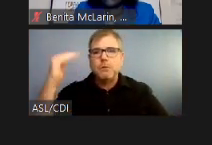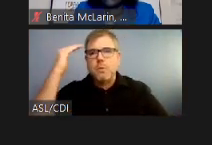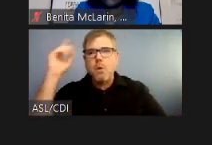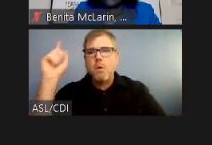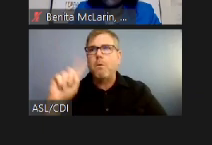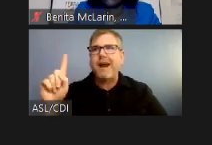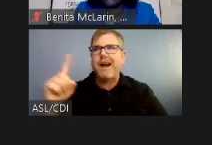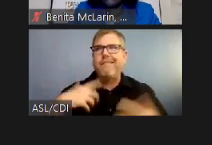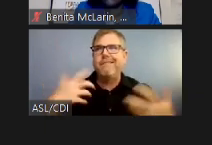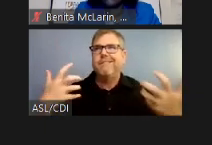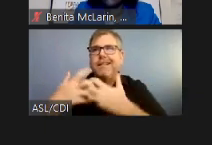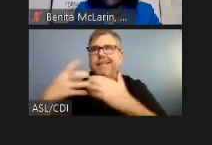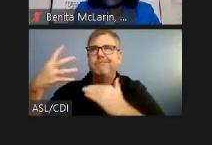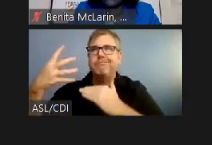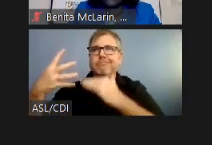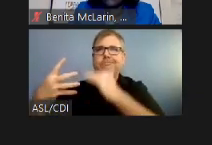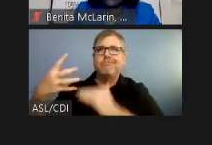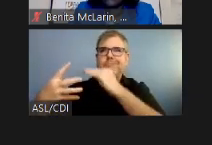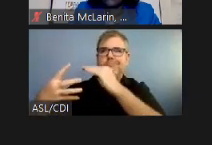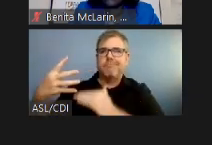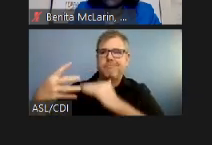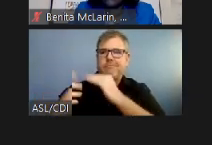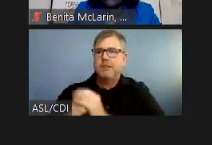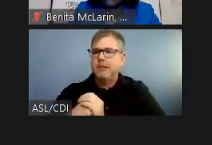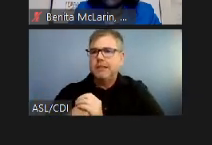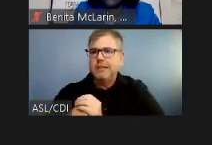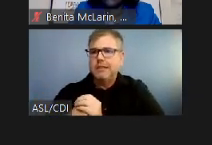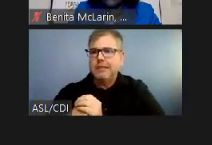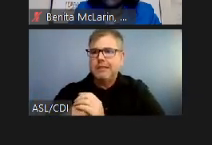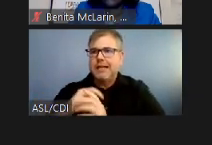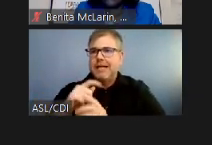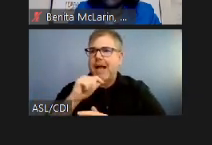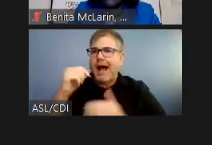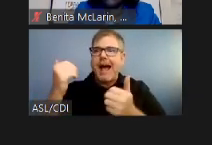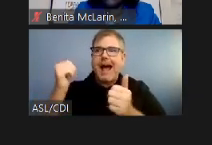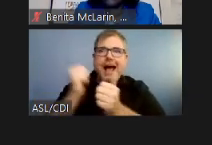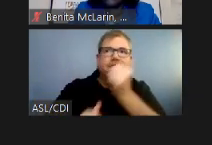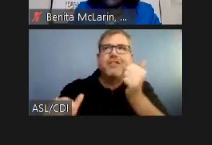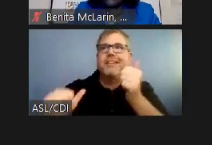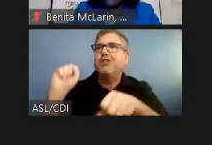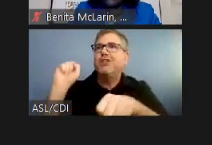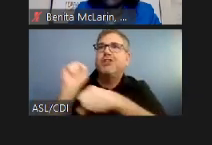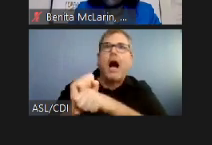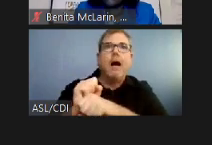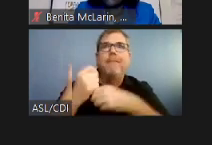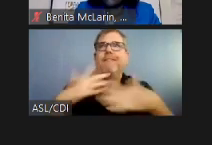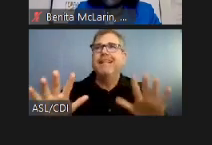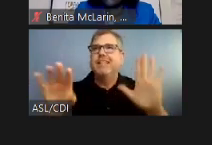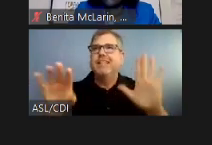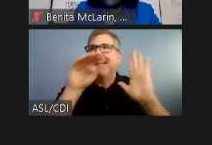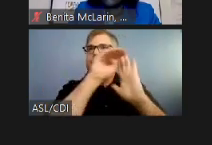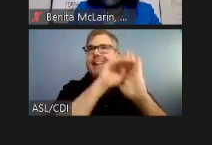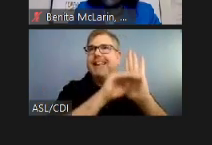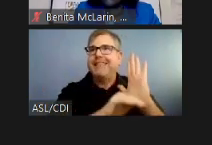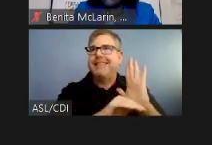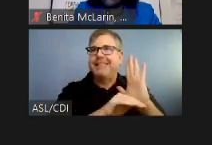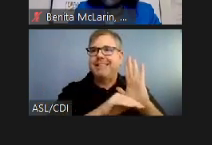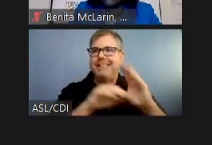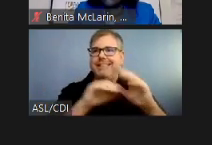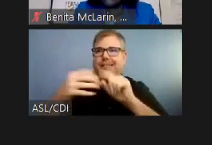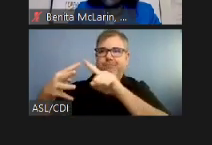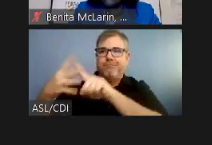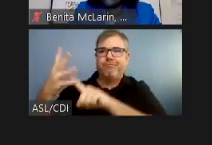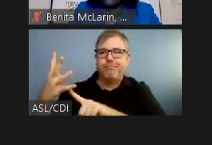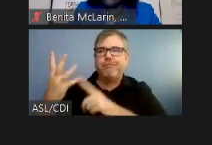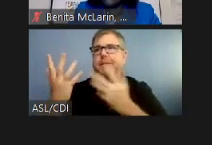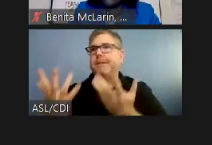expect that every single occupation will be defined at some point? Yeah, I think that's fair. And just kind of going